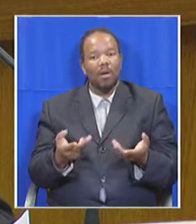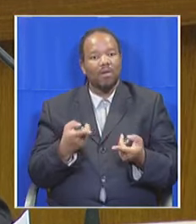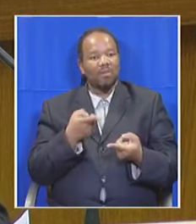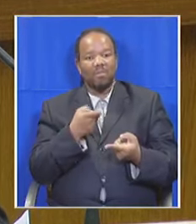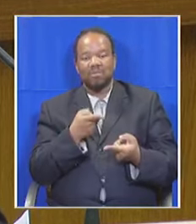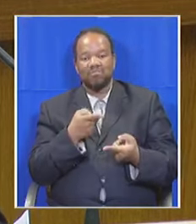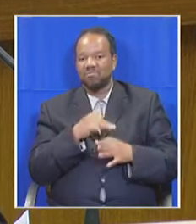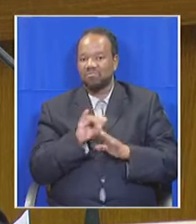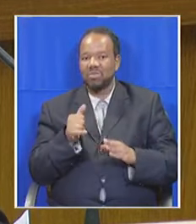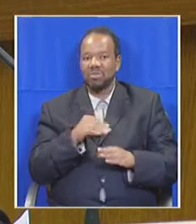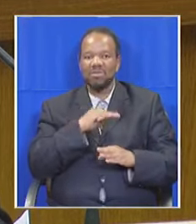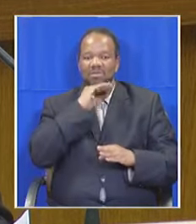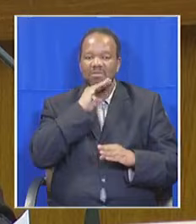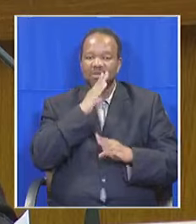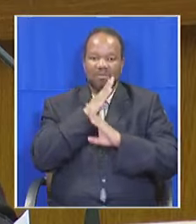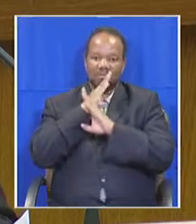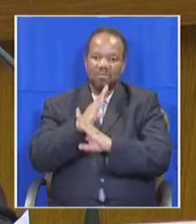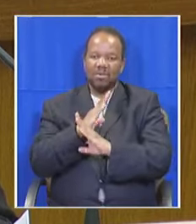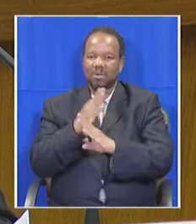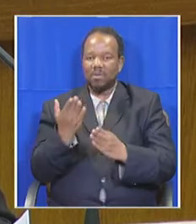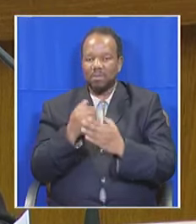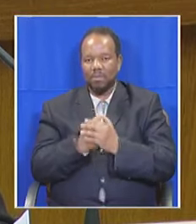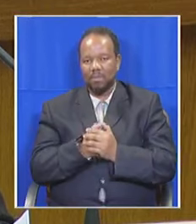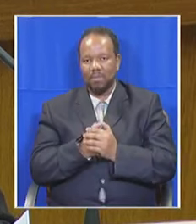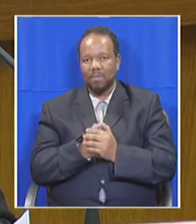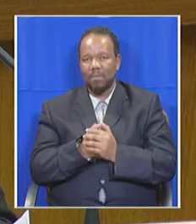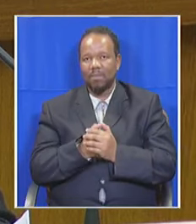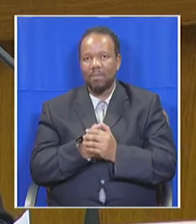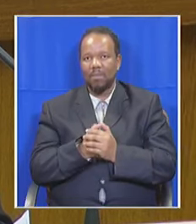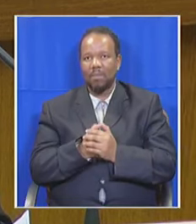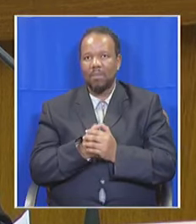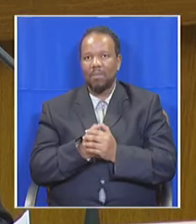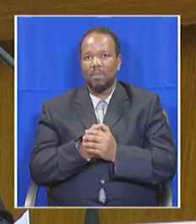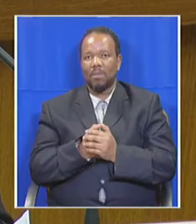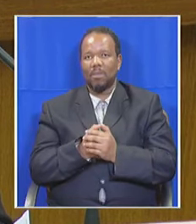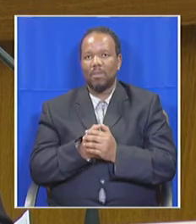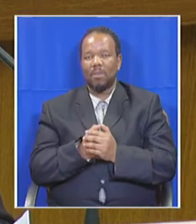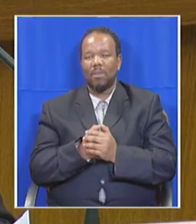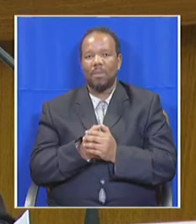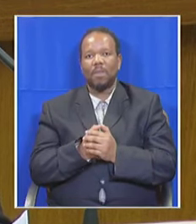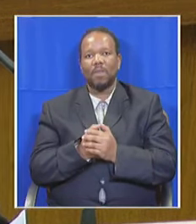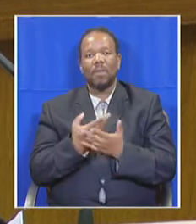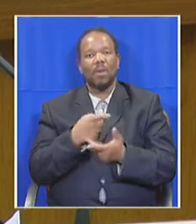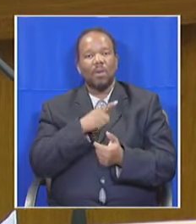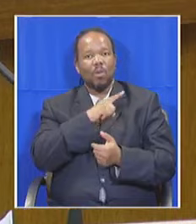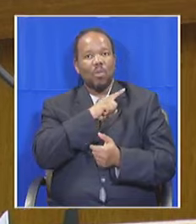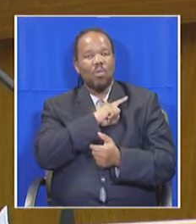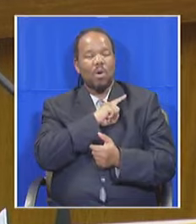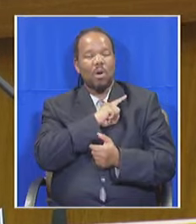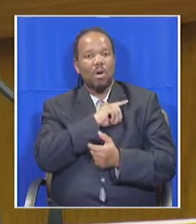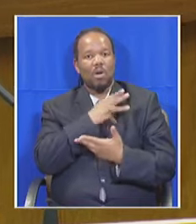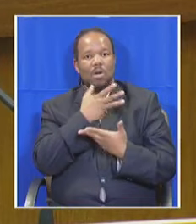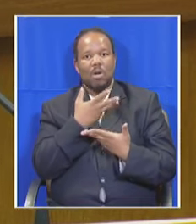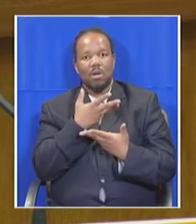sufficient protection. This is unfortunate because our law enforcement